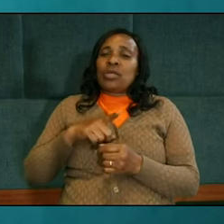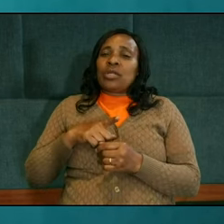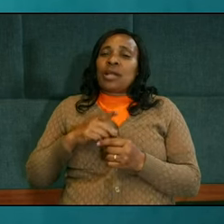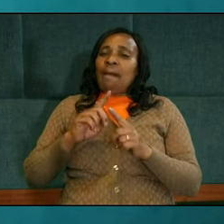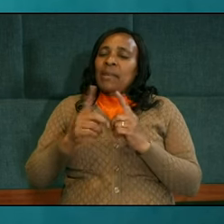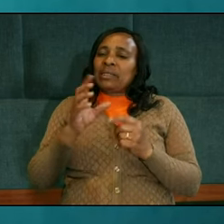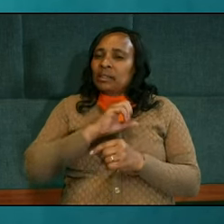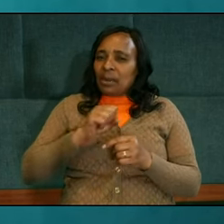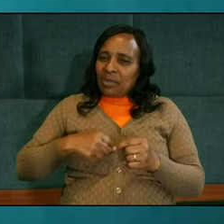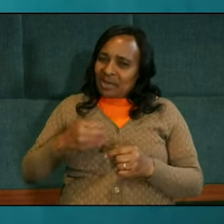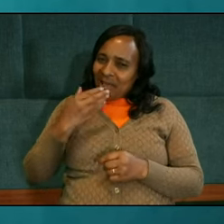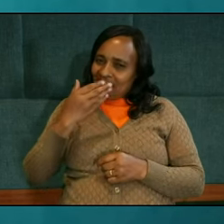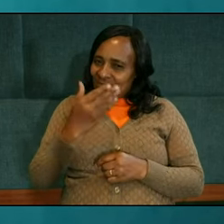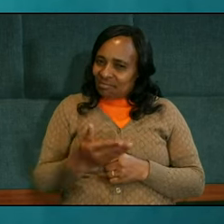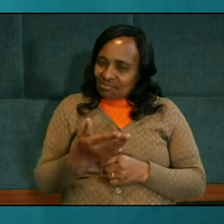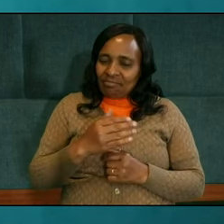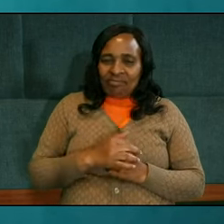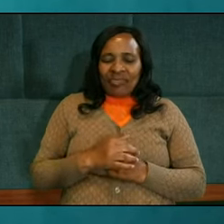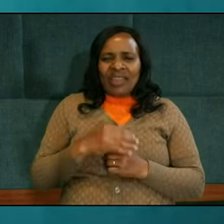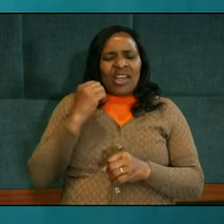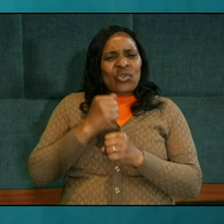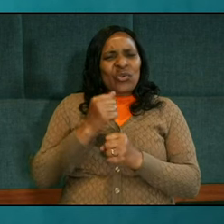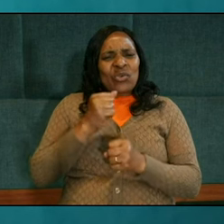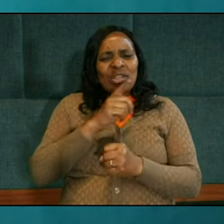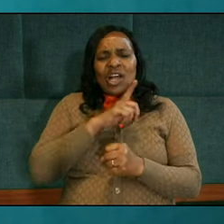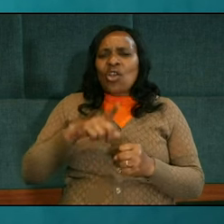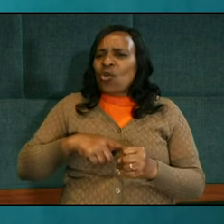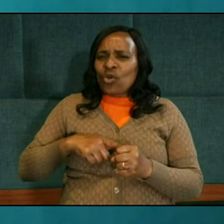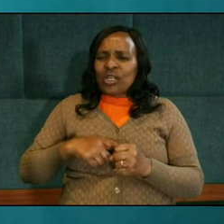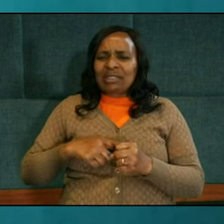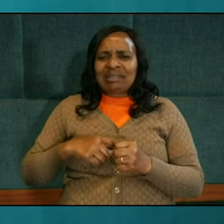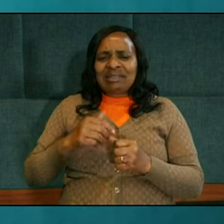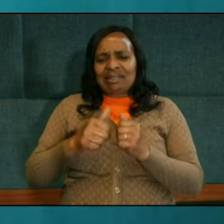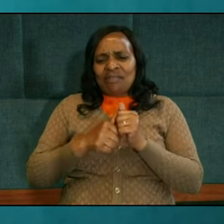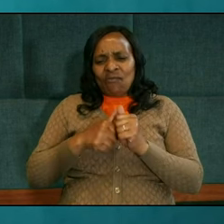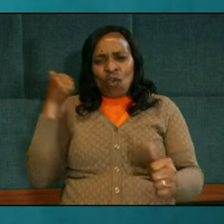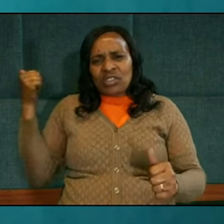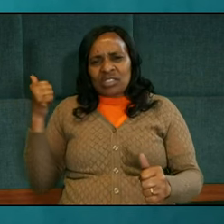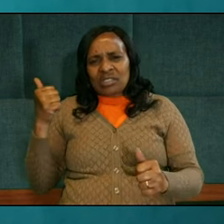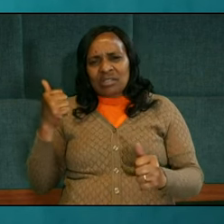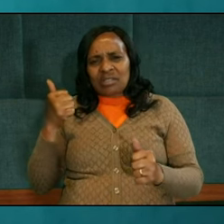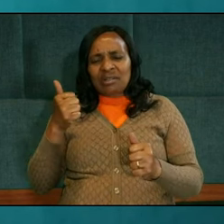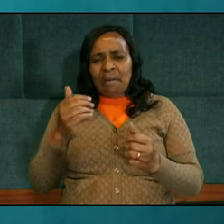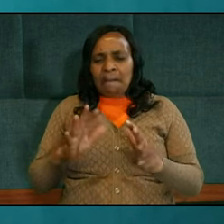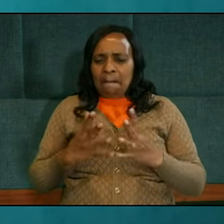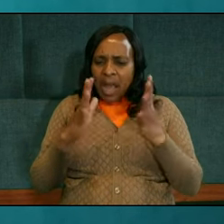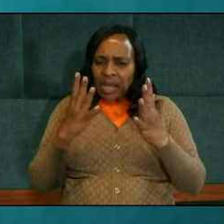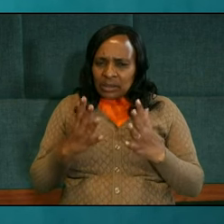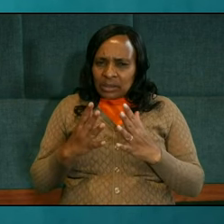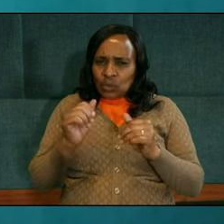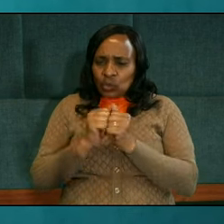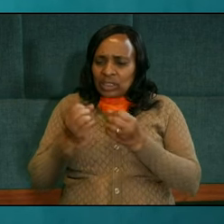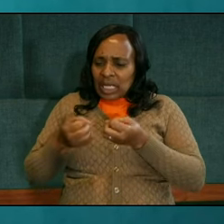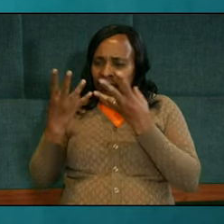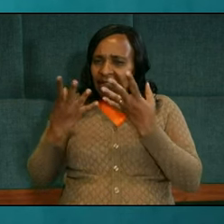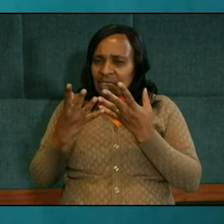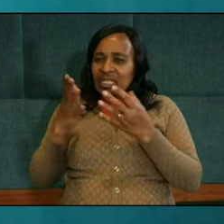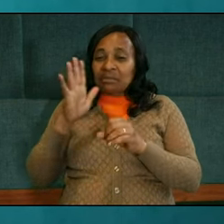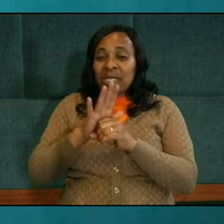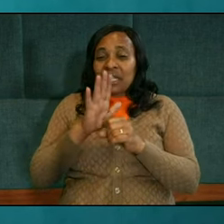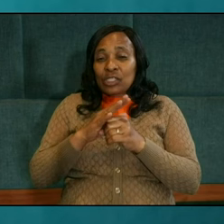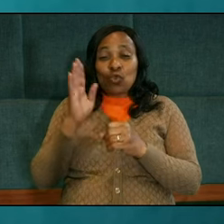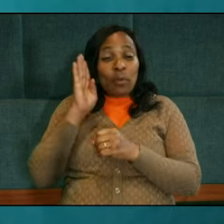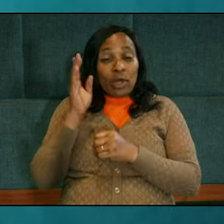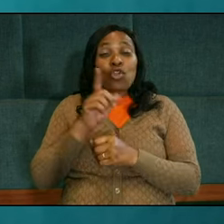But Samuel replied, "Does the Lord delight in burnt offerings and sacrifices as much as in obeying the